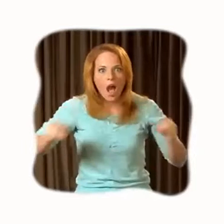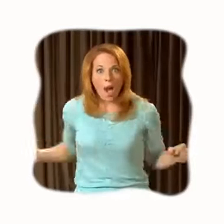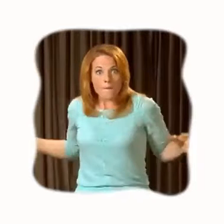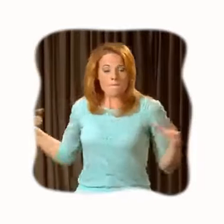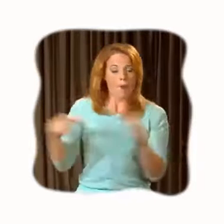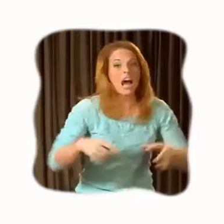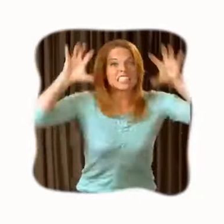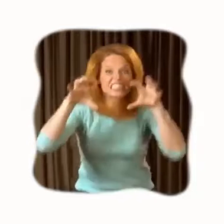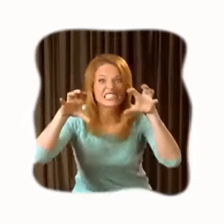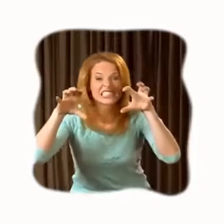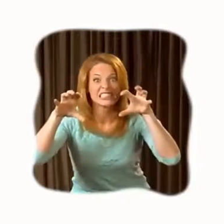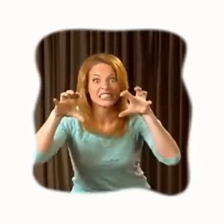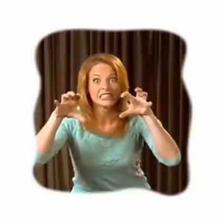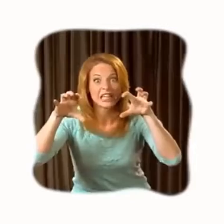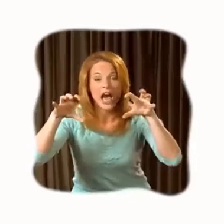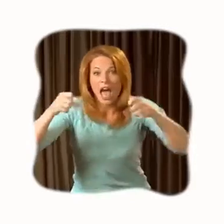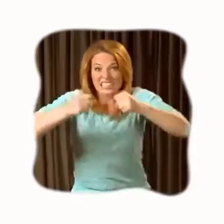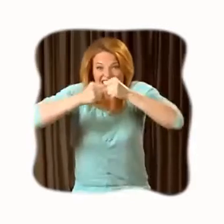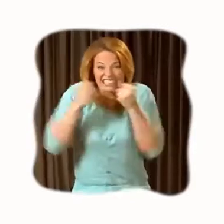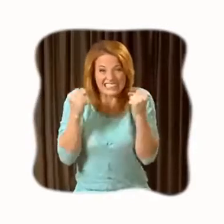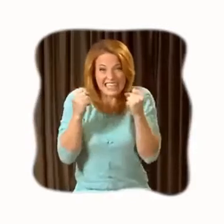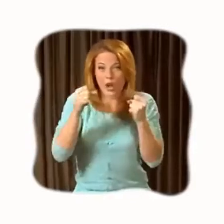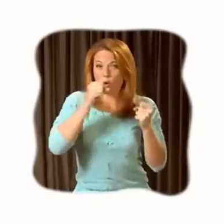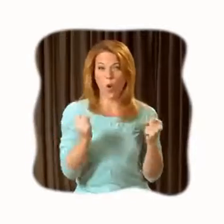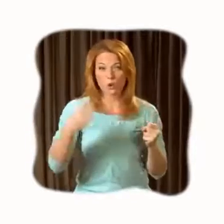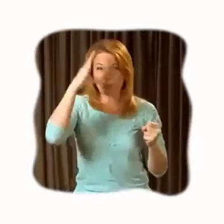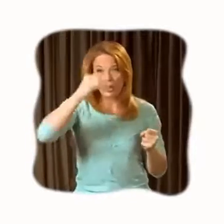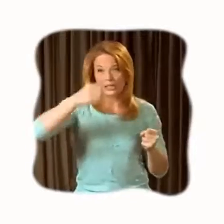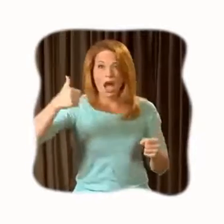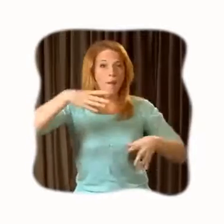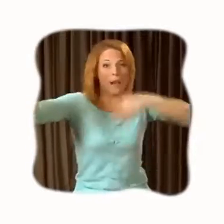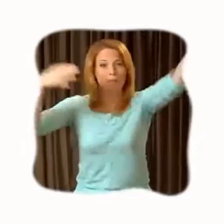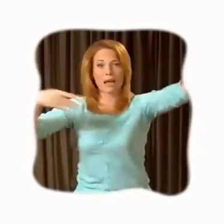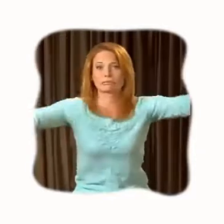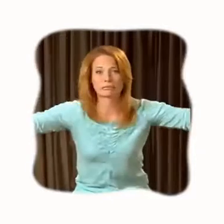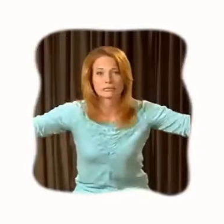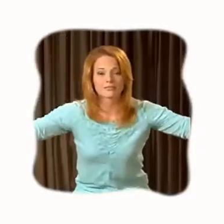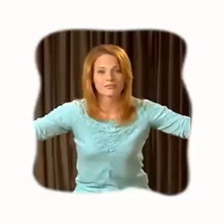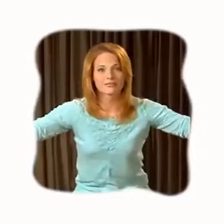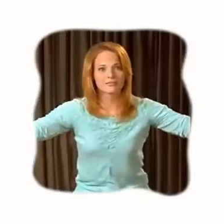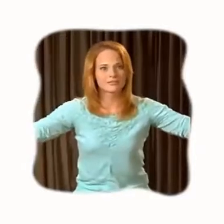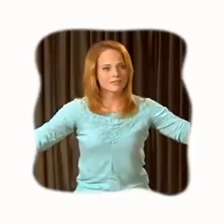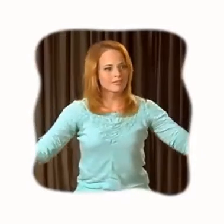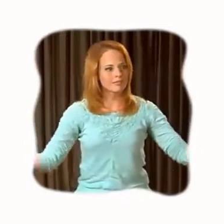a fierce-looking cat with horrible fangs jumped out of the bushes and frightened the older boys away.